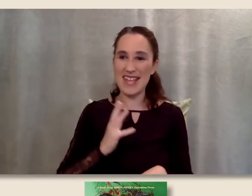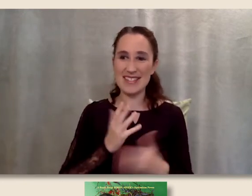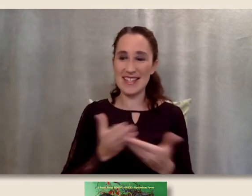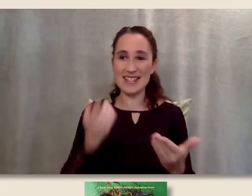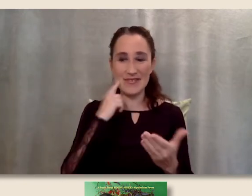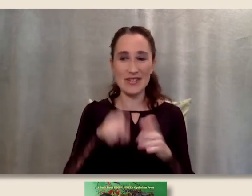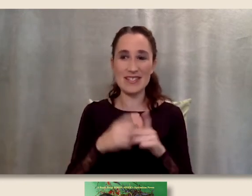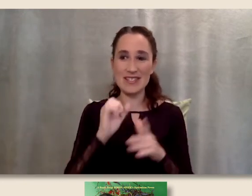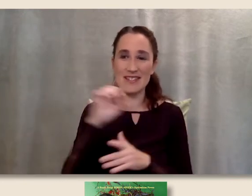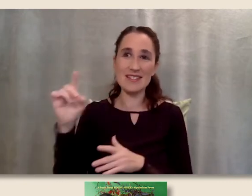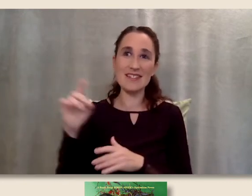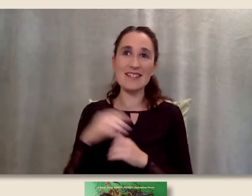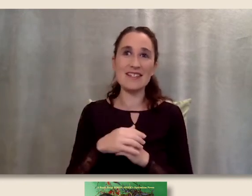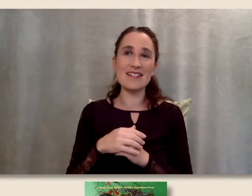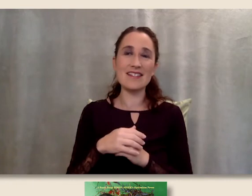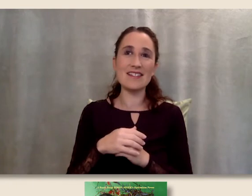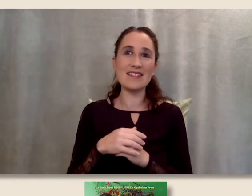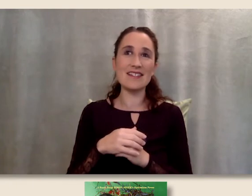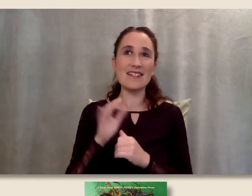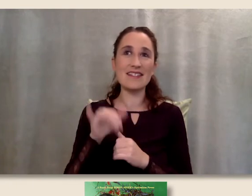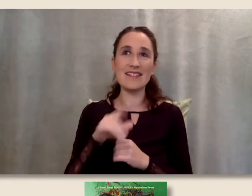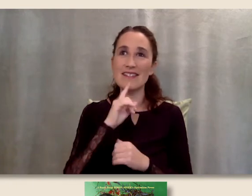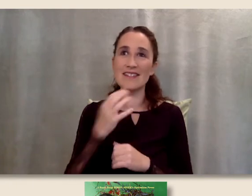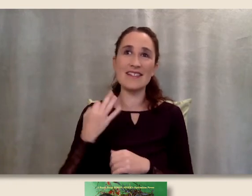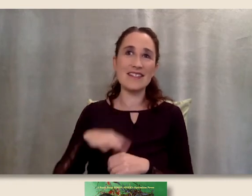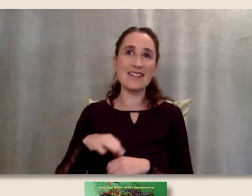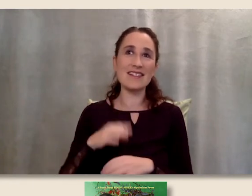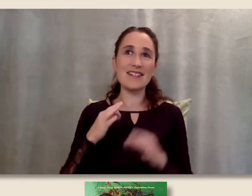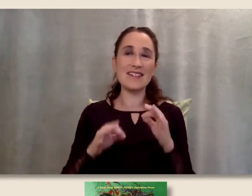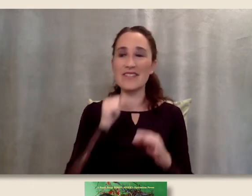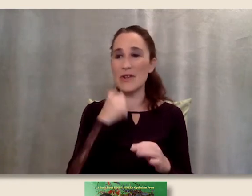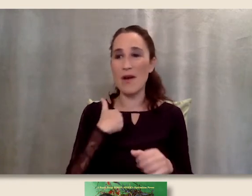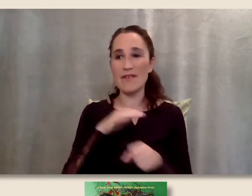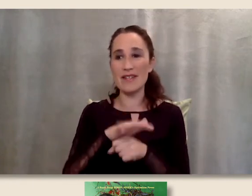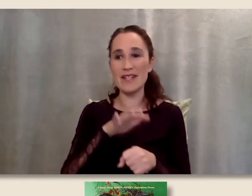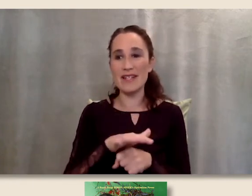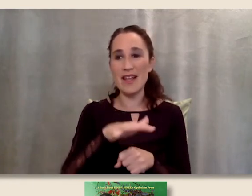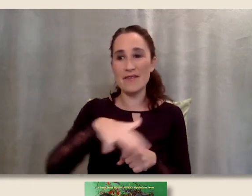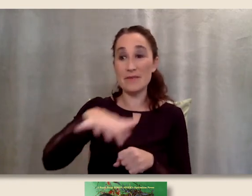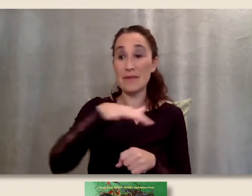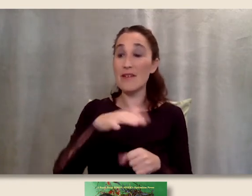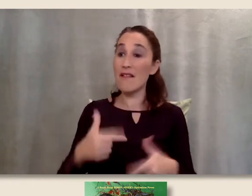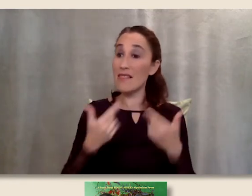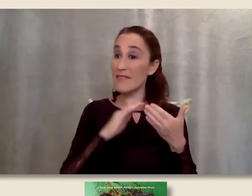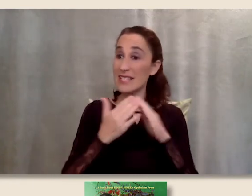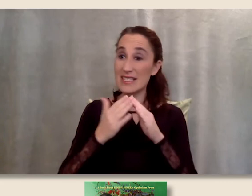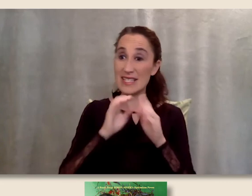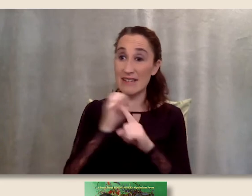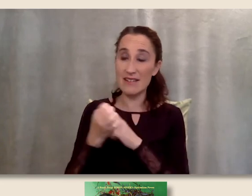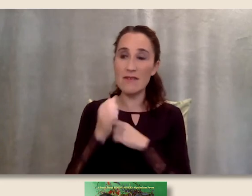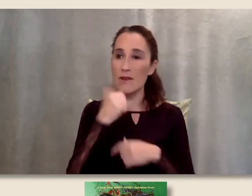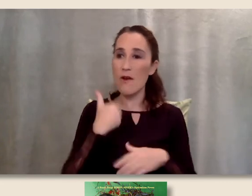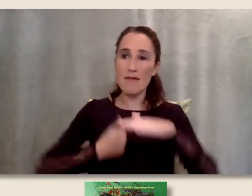start seeds. And this is especially handy if you're just short on space. And when you live in an urban environment, some of us don't have